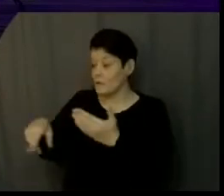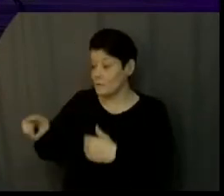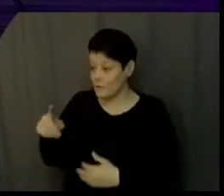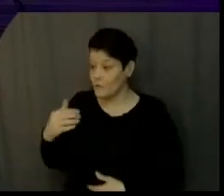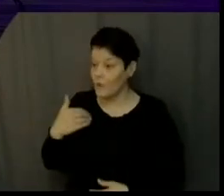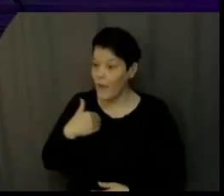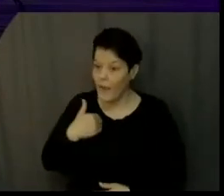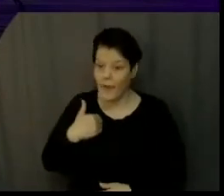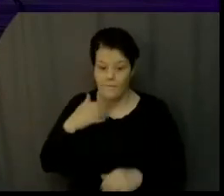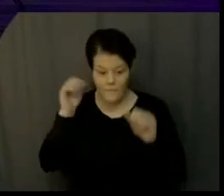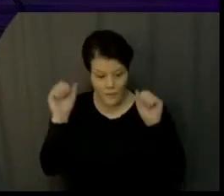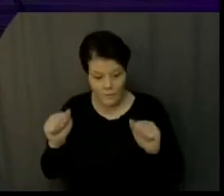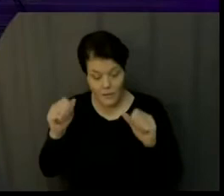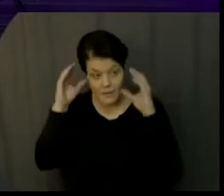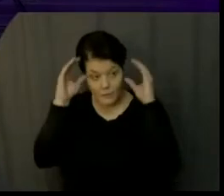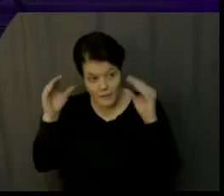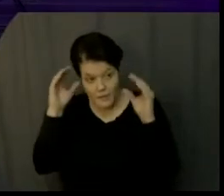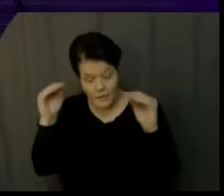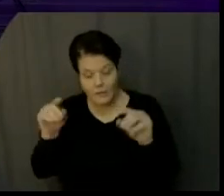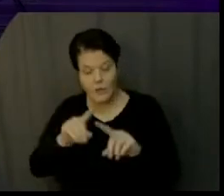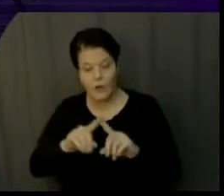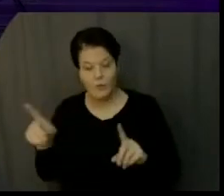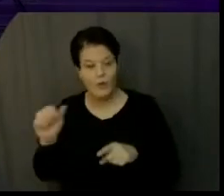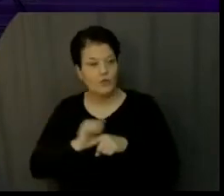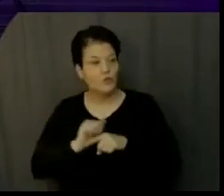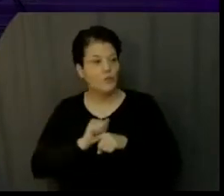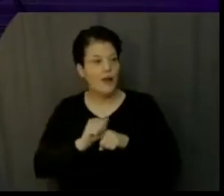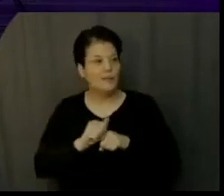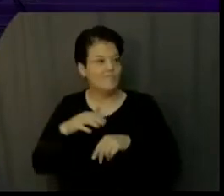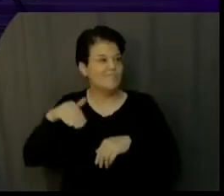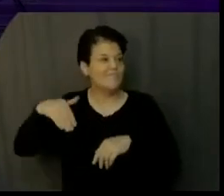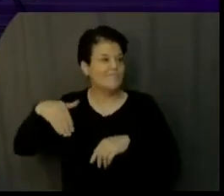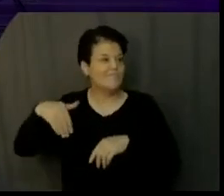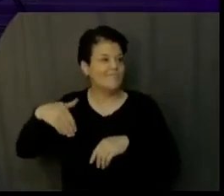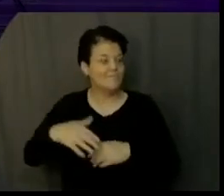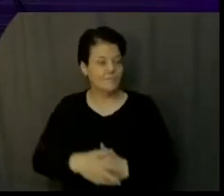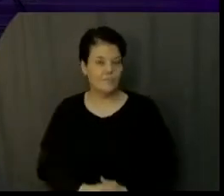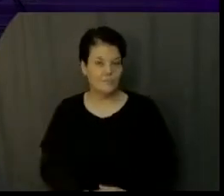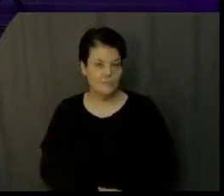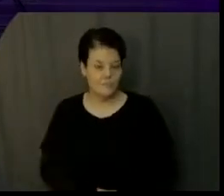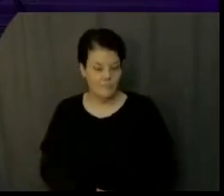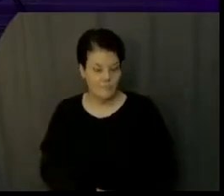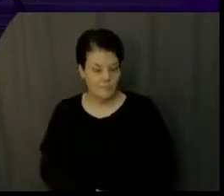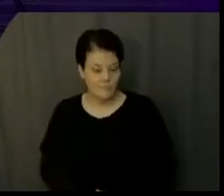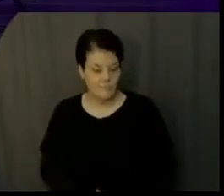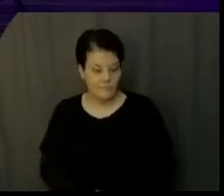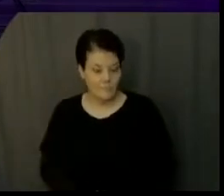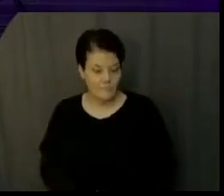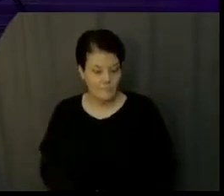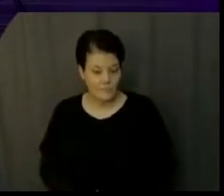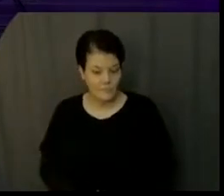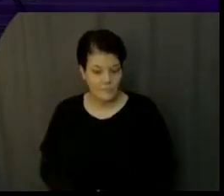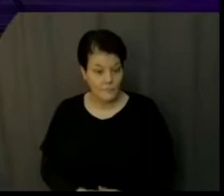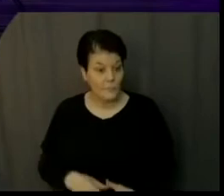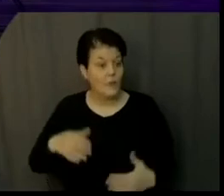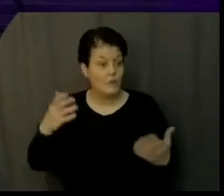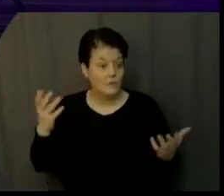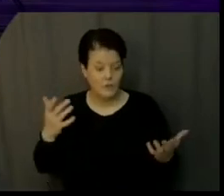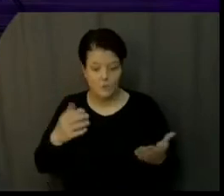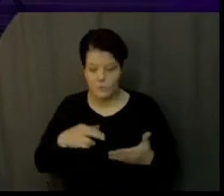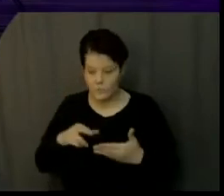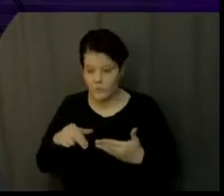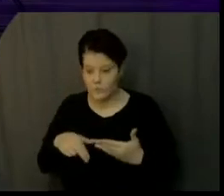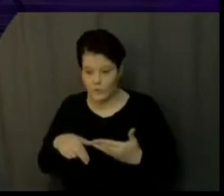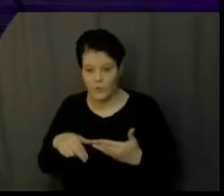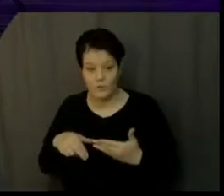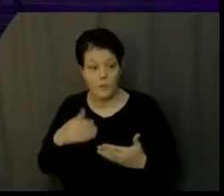to teach, but you haven't really practiced or stepped into the realm of practicing teaching. And so you might be a Christian for